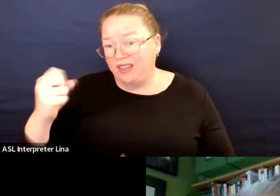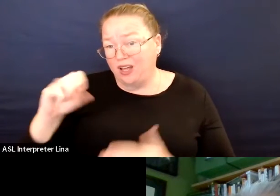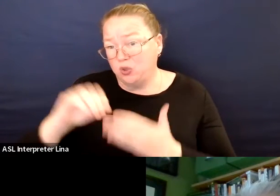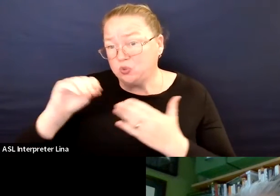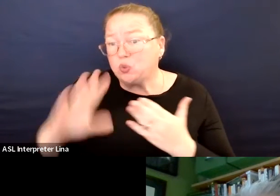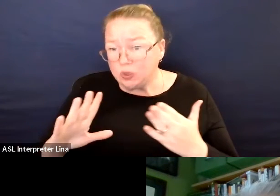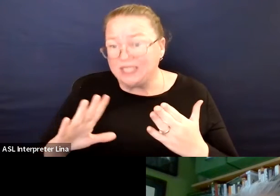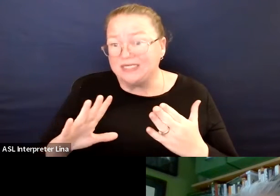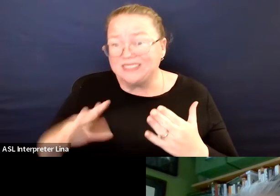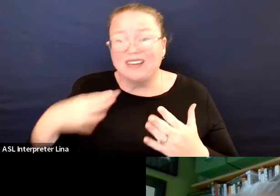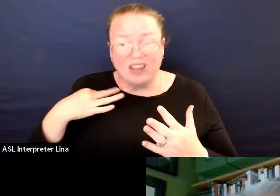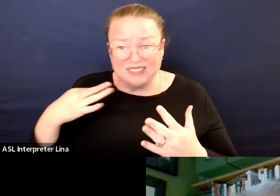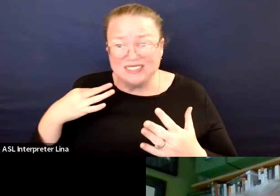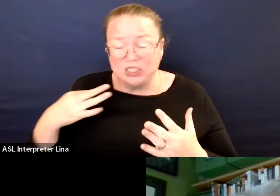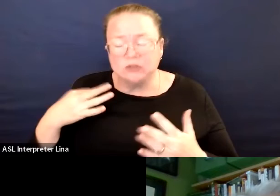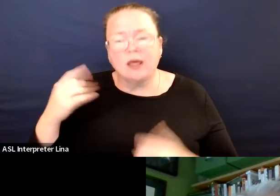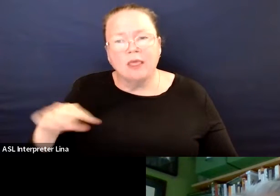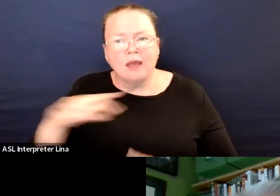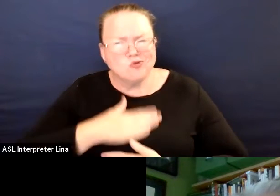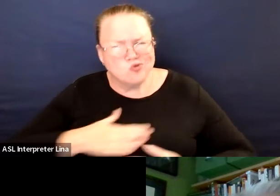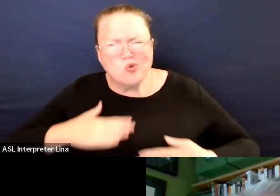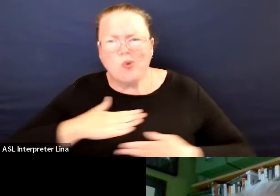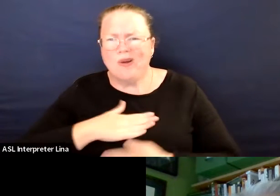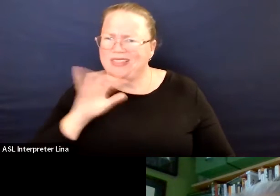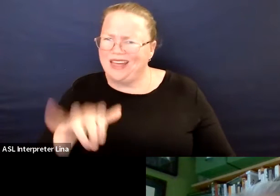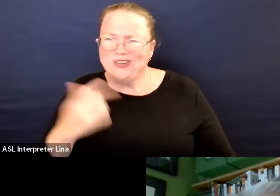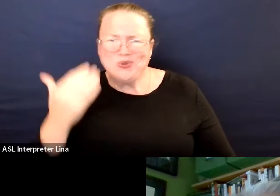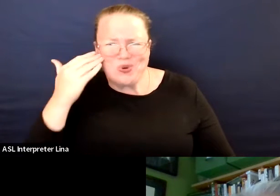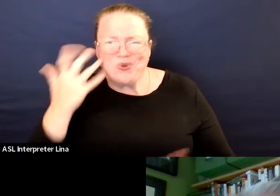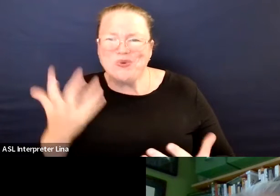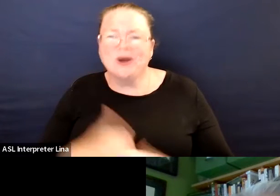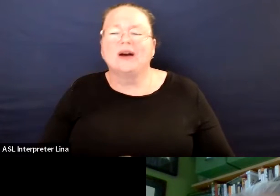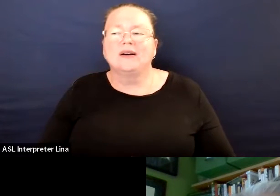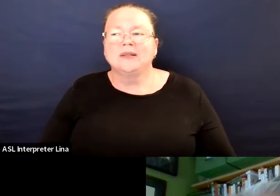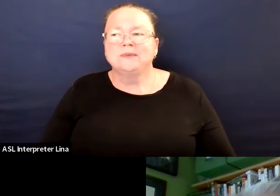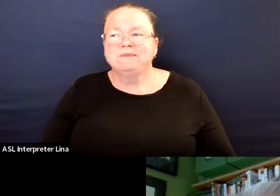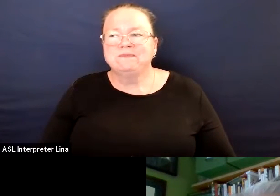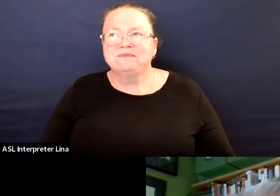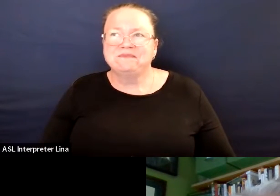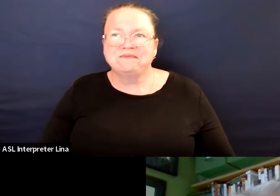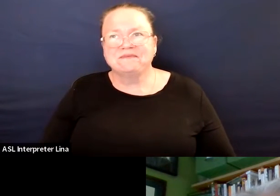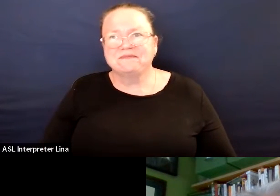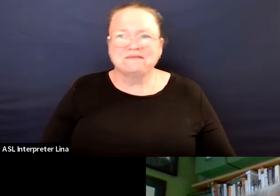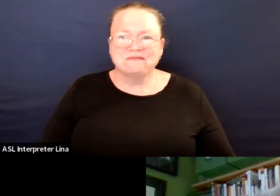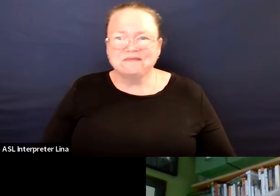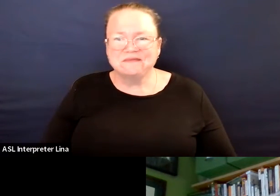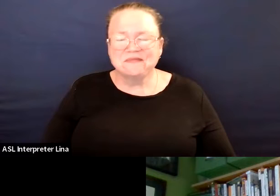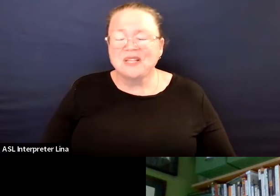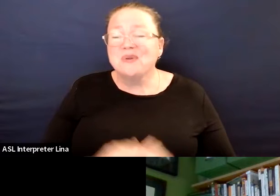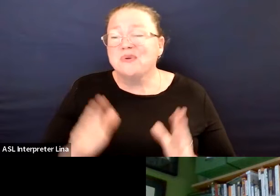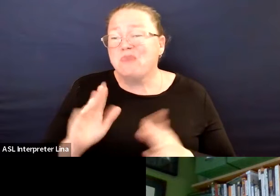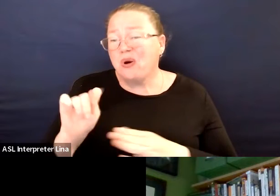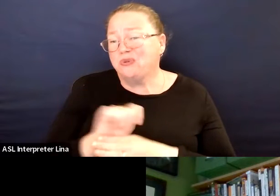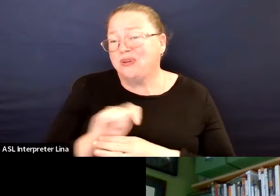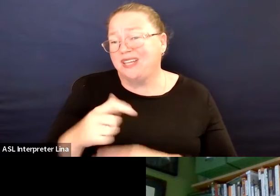students and the volunteers, they really enjoy that. It's one of the little training